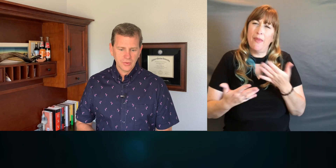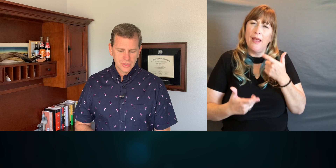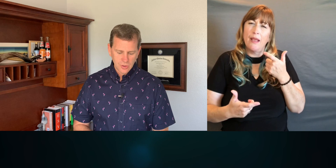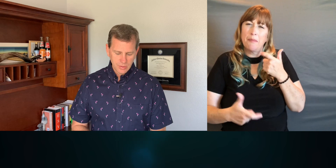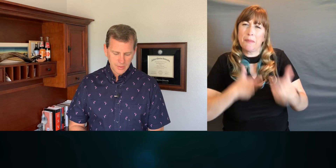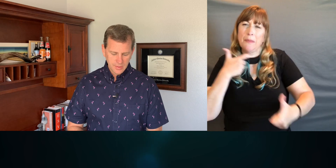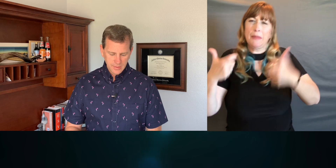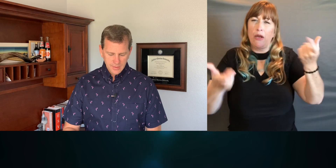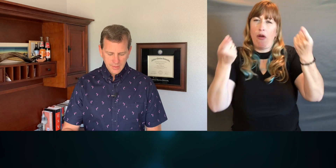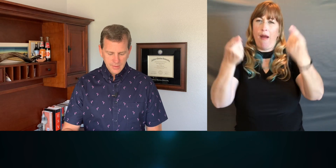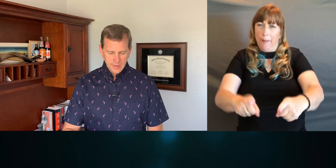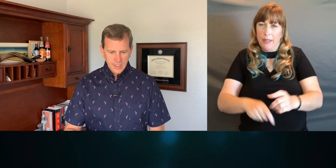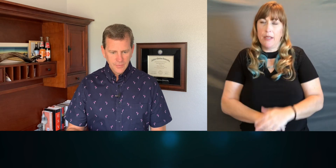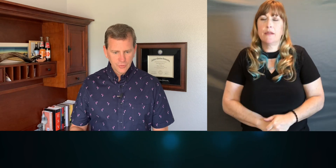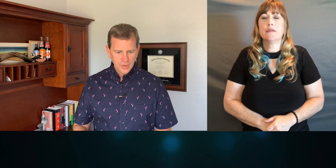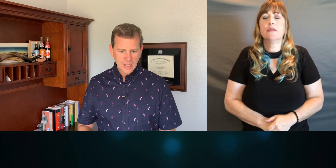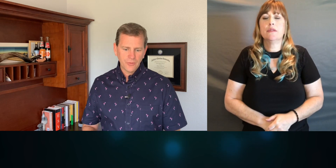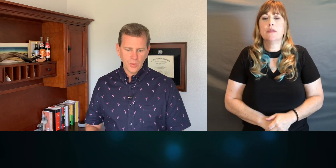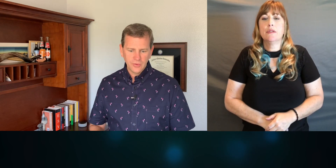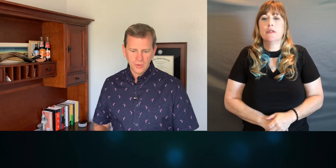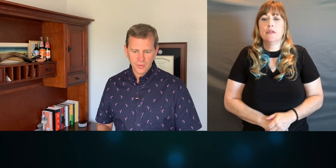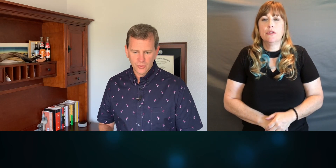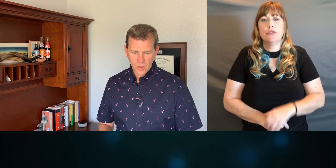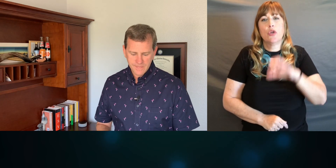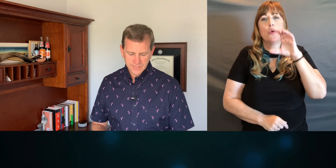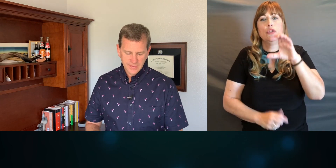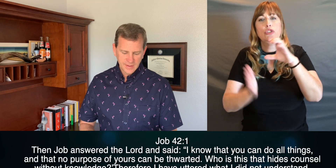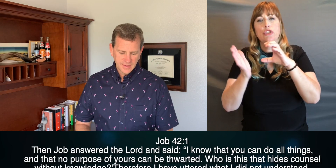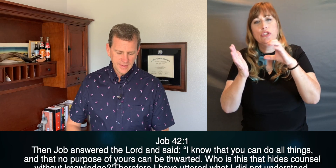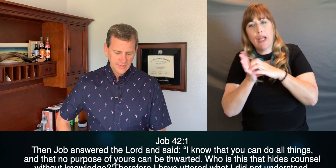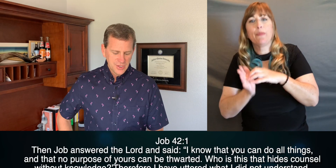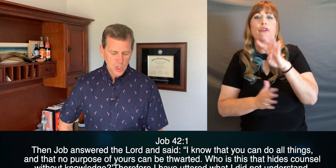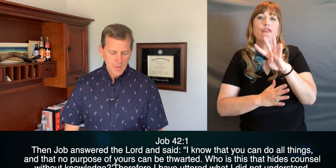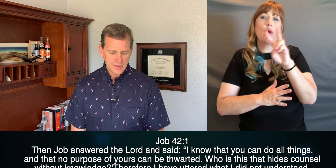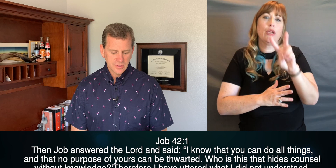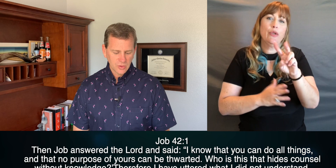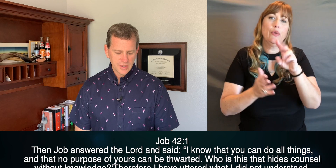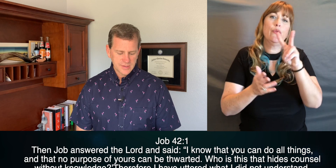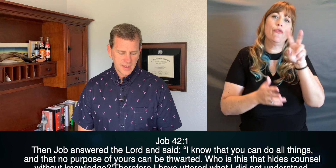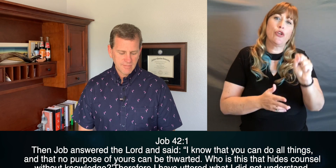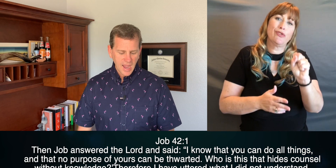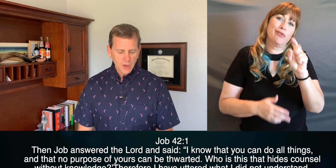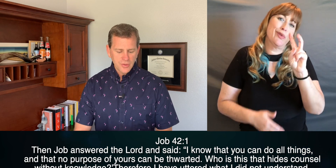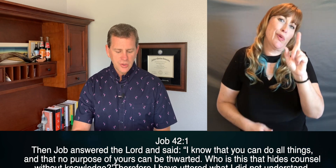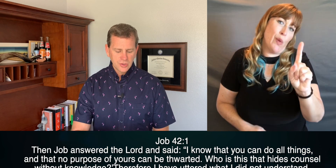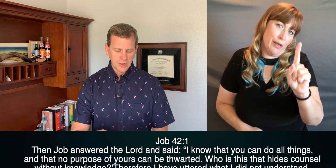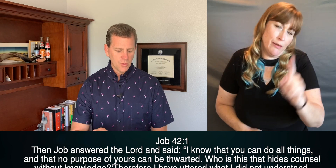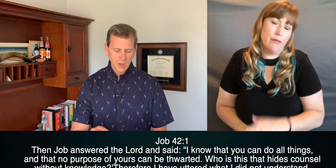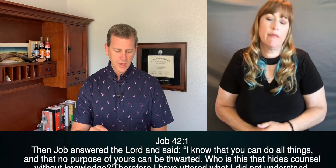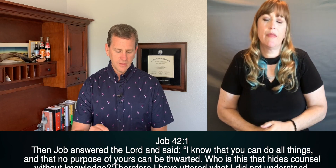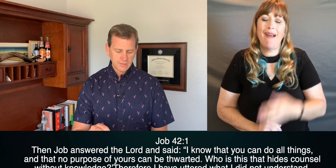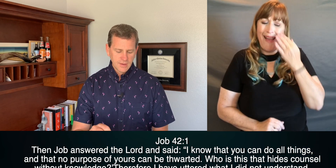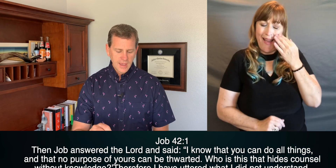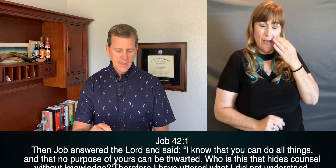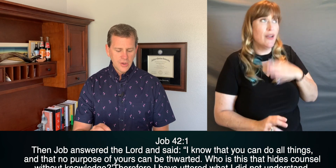what he tells Job. In chapter 42, in verse 1, then Job answered the Lord and said, I know that you can do